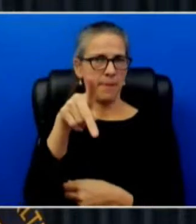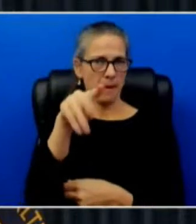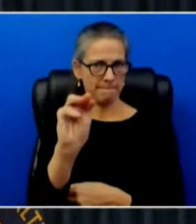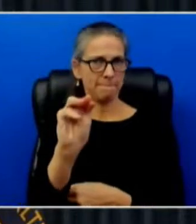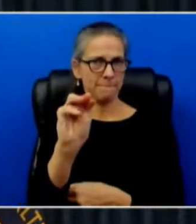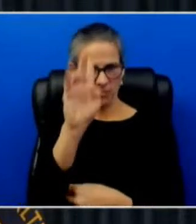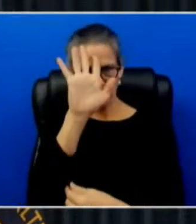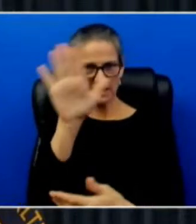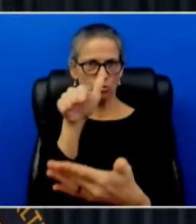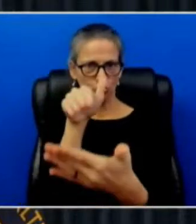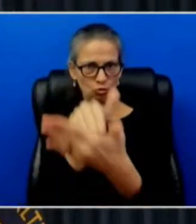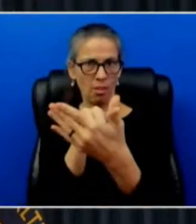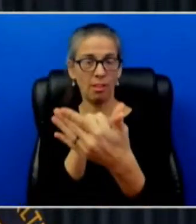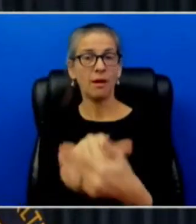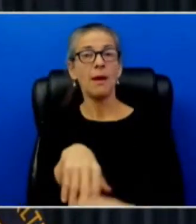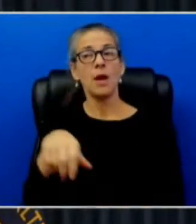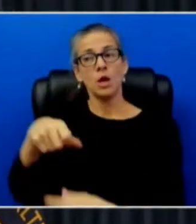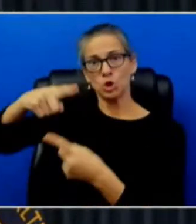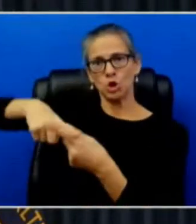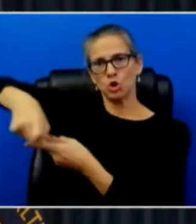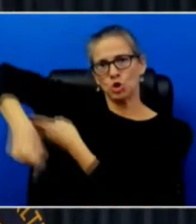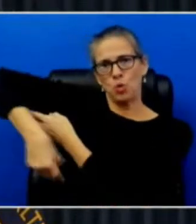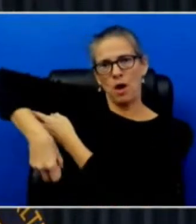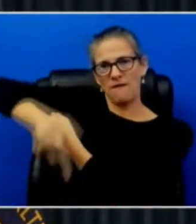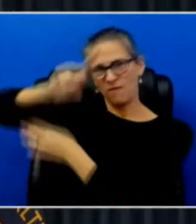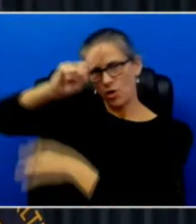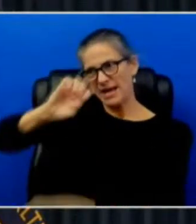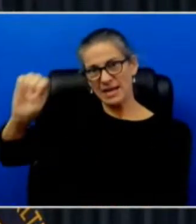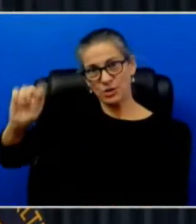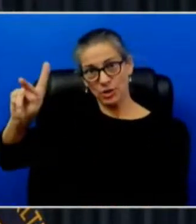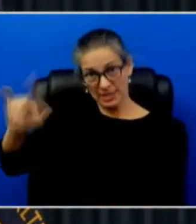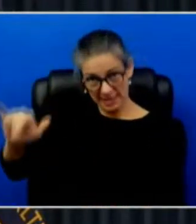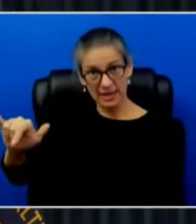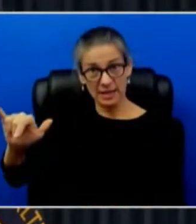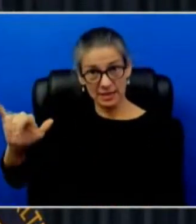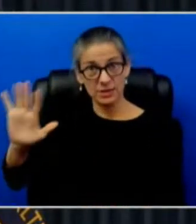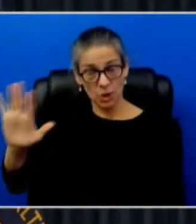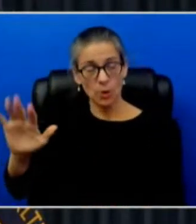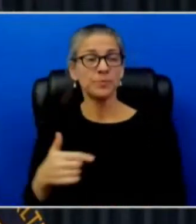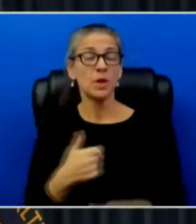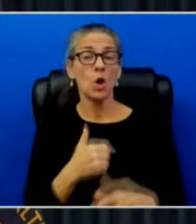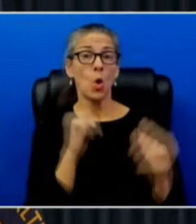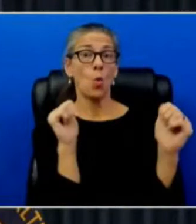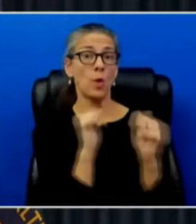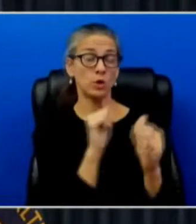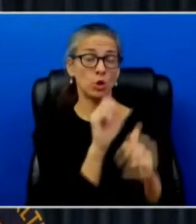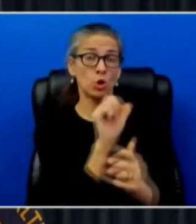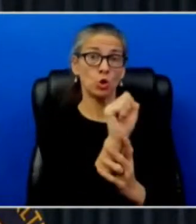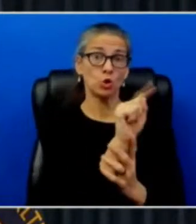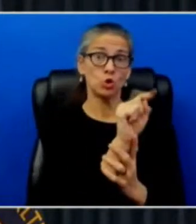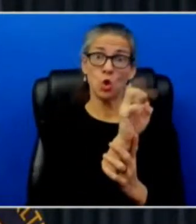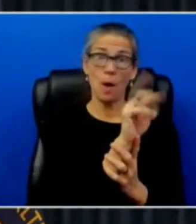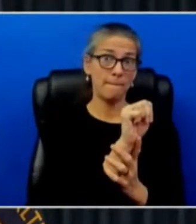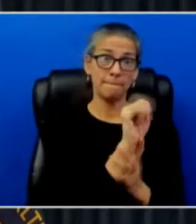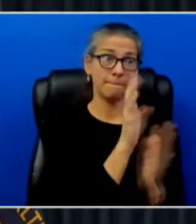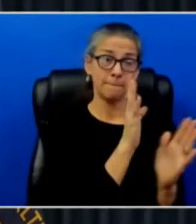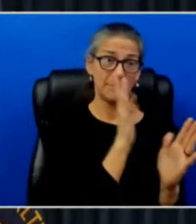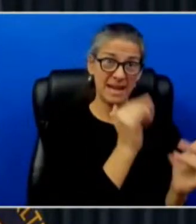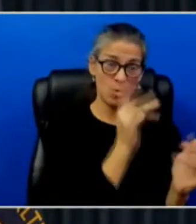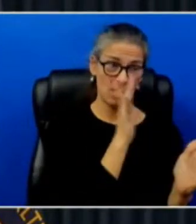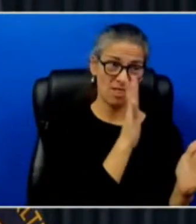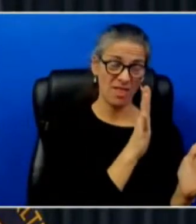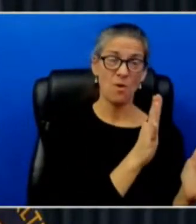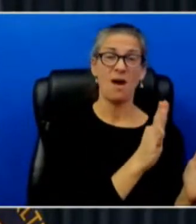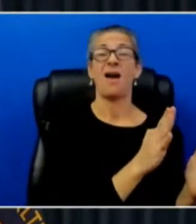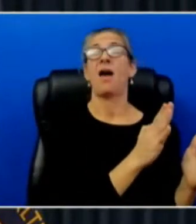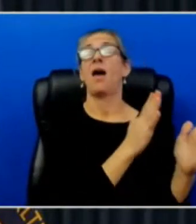for Eastern Kentucky, and then we will move from dealing with a winter storm to really focused on power outages,